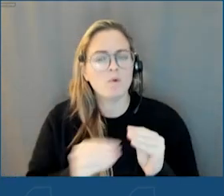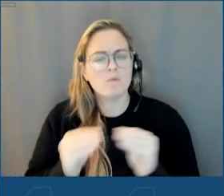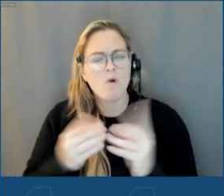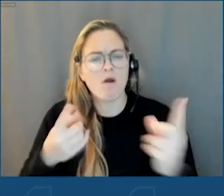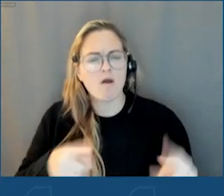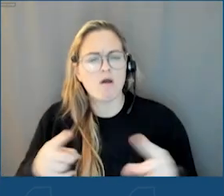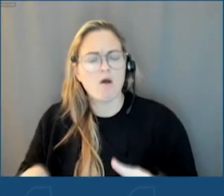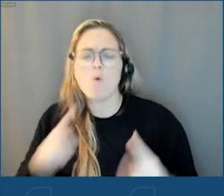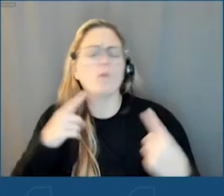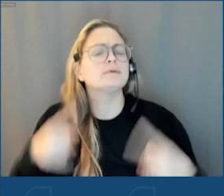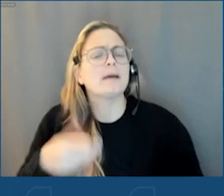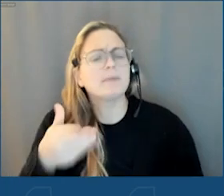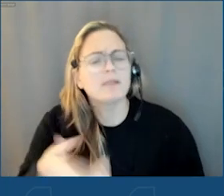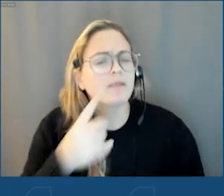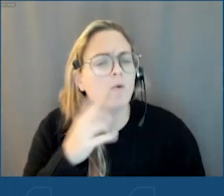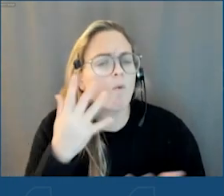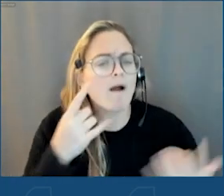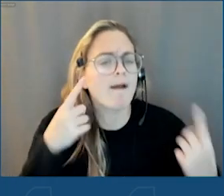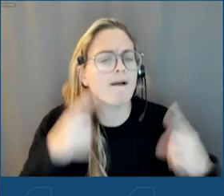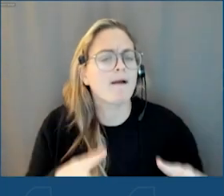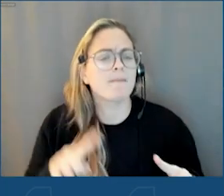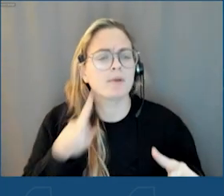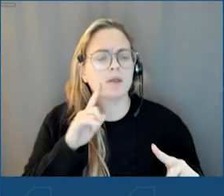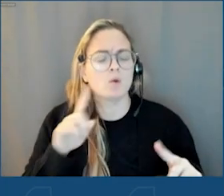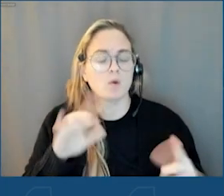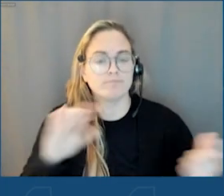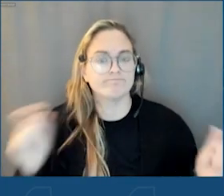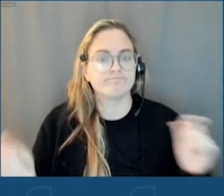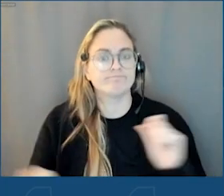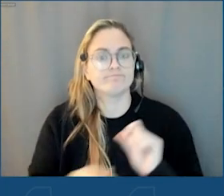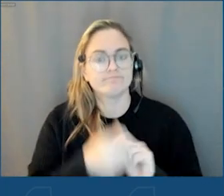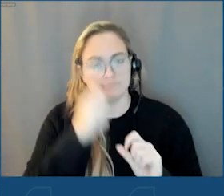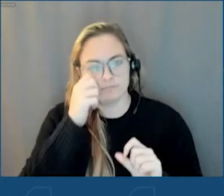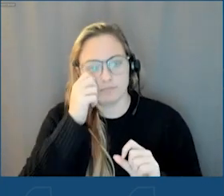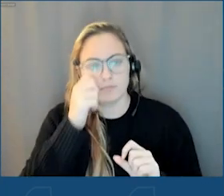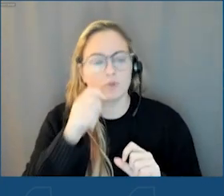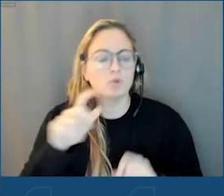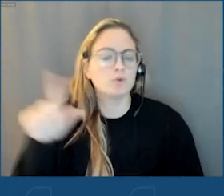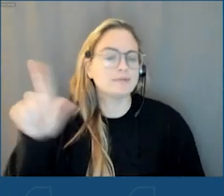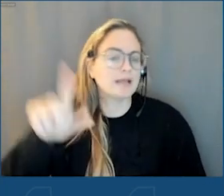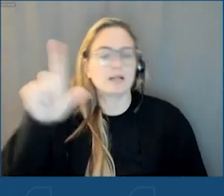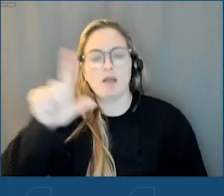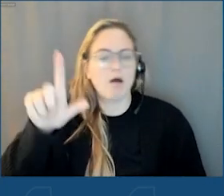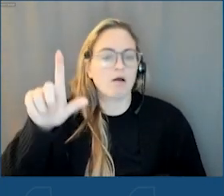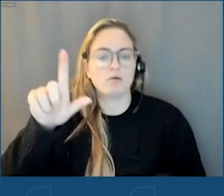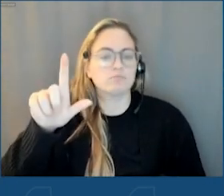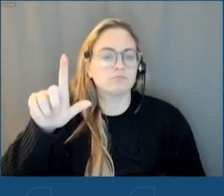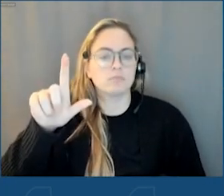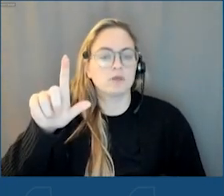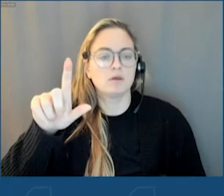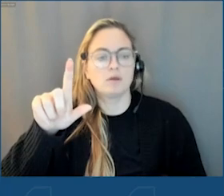we asked? Why is this? Well, it turned out, as you know, there was this TikTok phenomenon. Everybody was